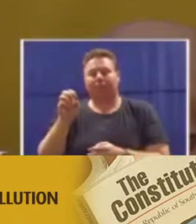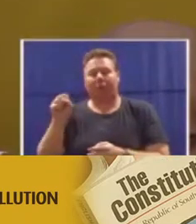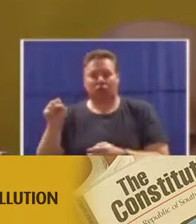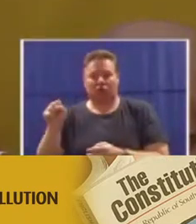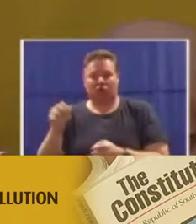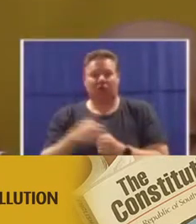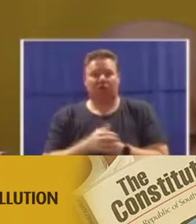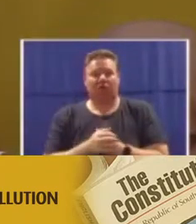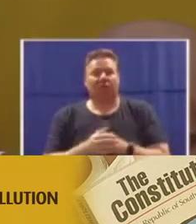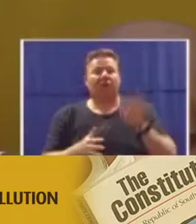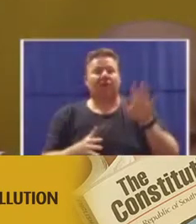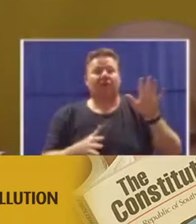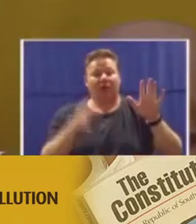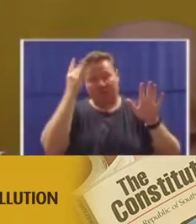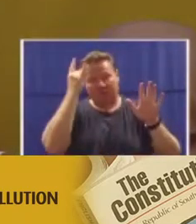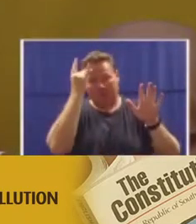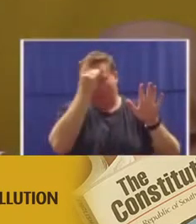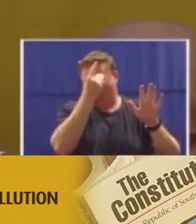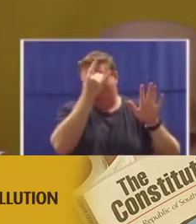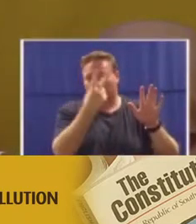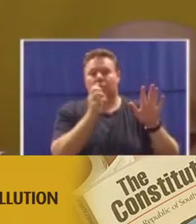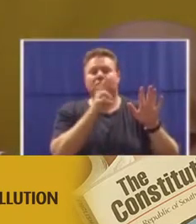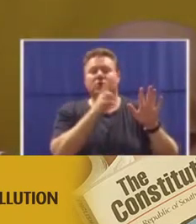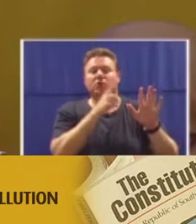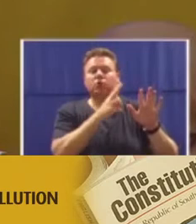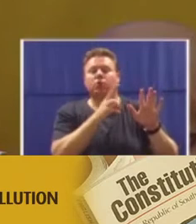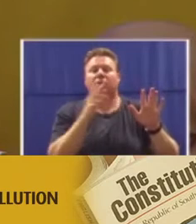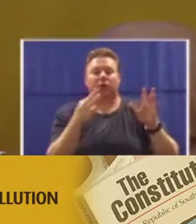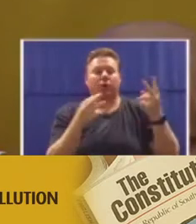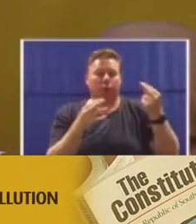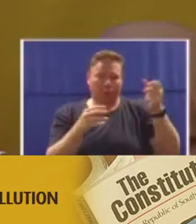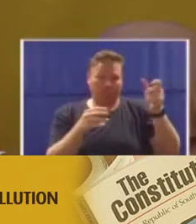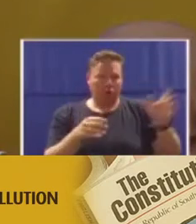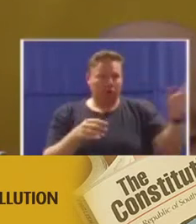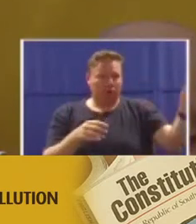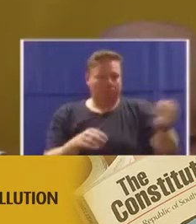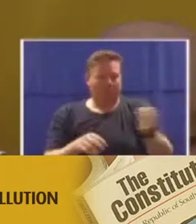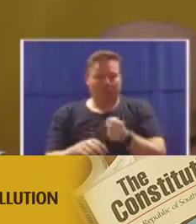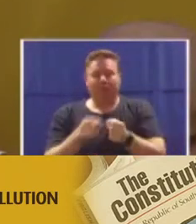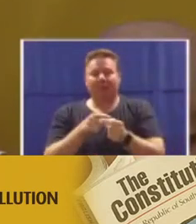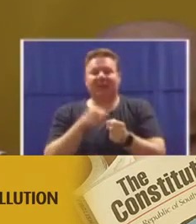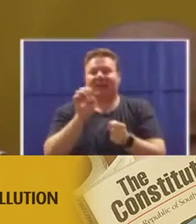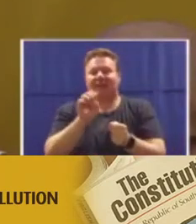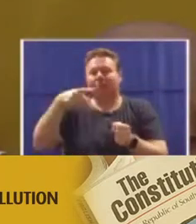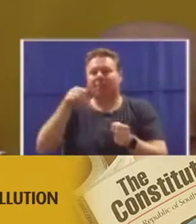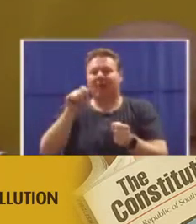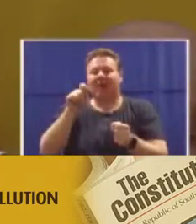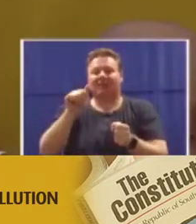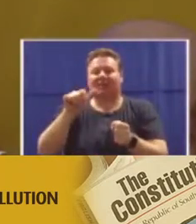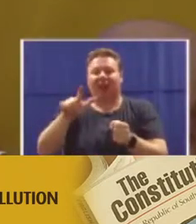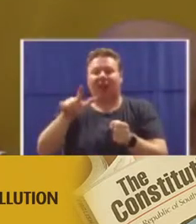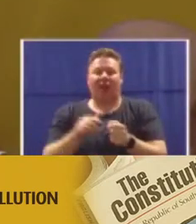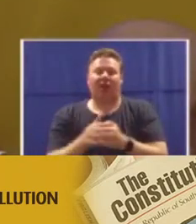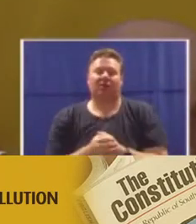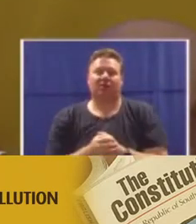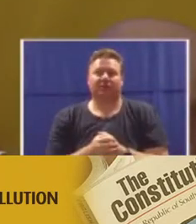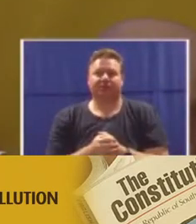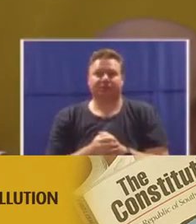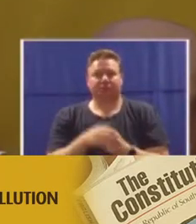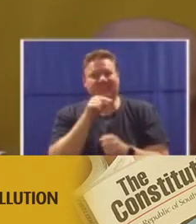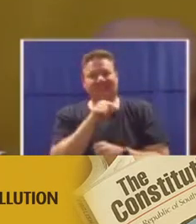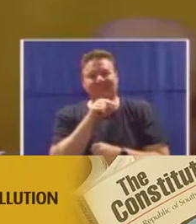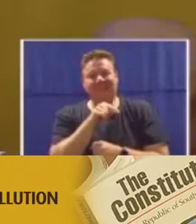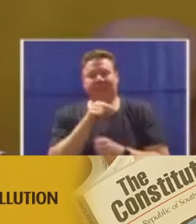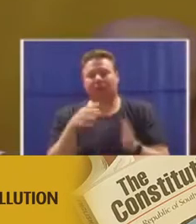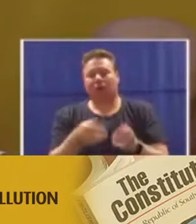from 5 March 2023 by the nomination of Mr. E. Patel. Honourable members, you will recall Mr. Patel